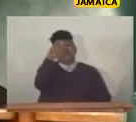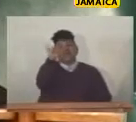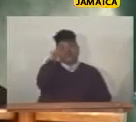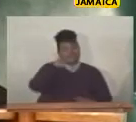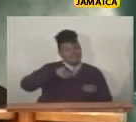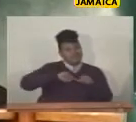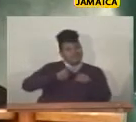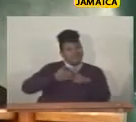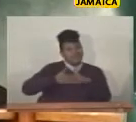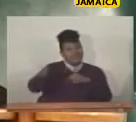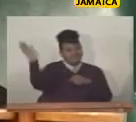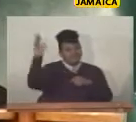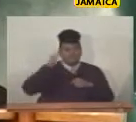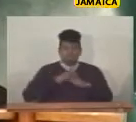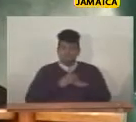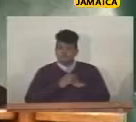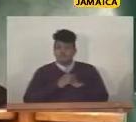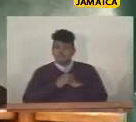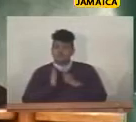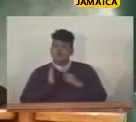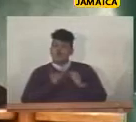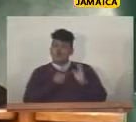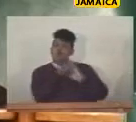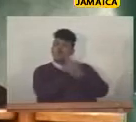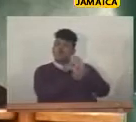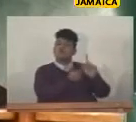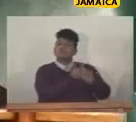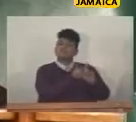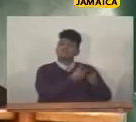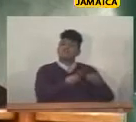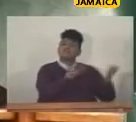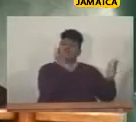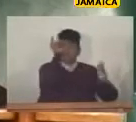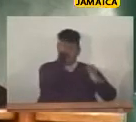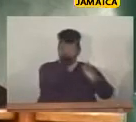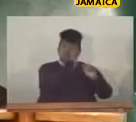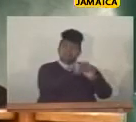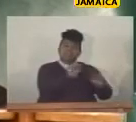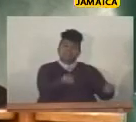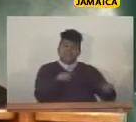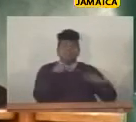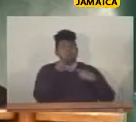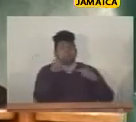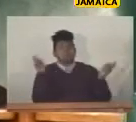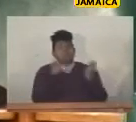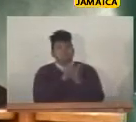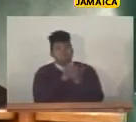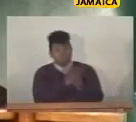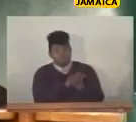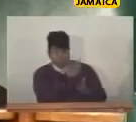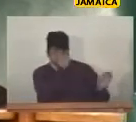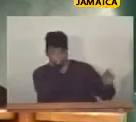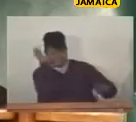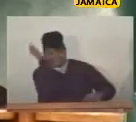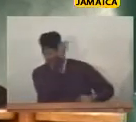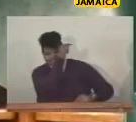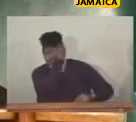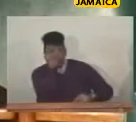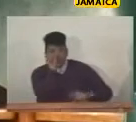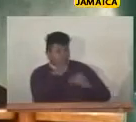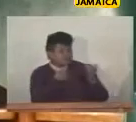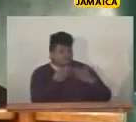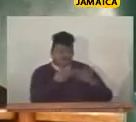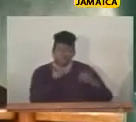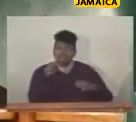2018. Mr. President, our laws provide that the Governor-General may declare a state of public emergency for a period not